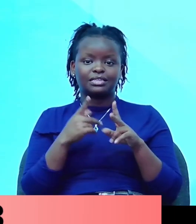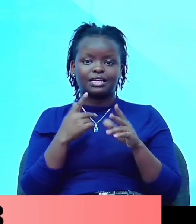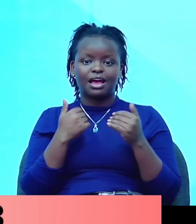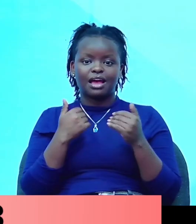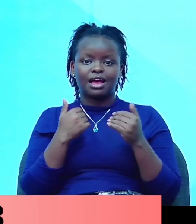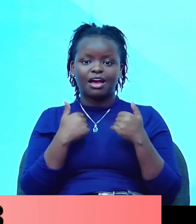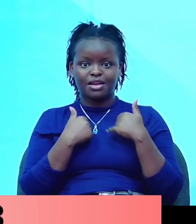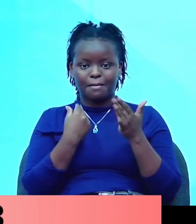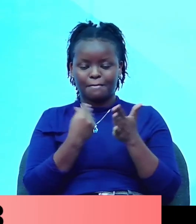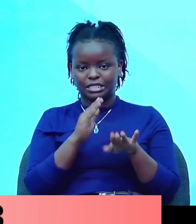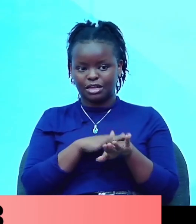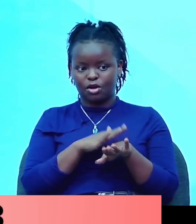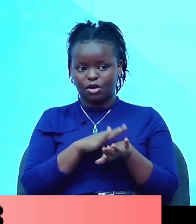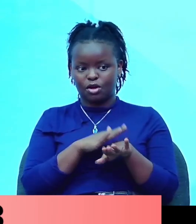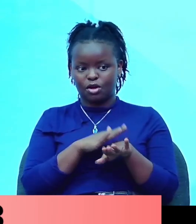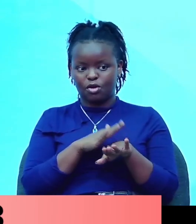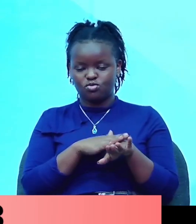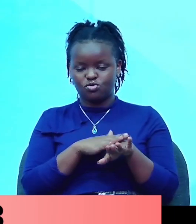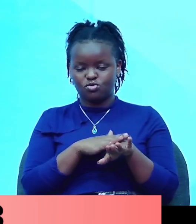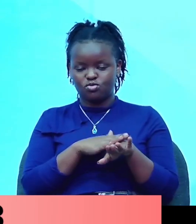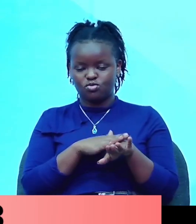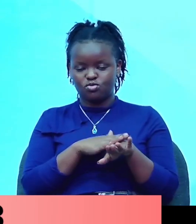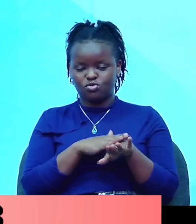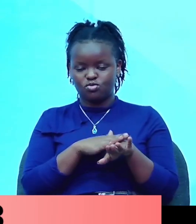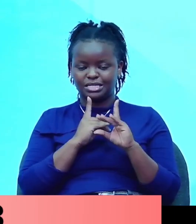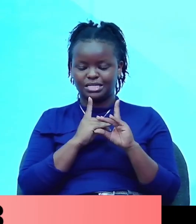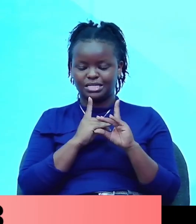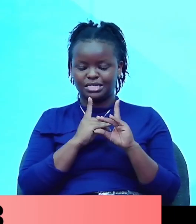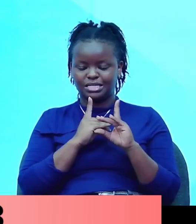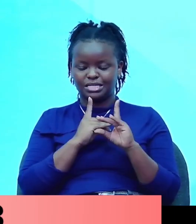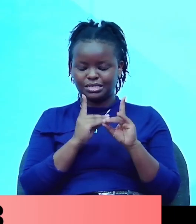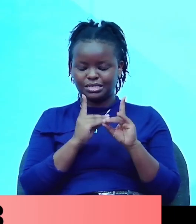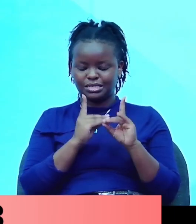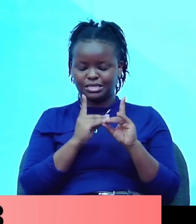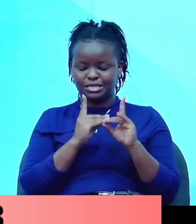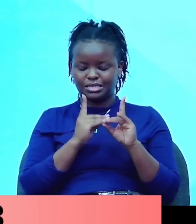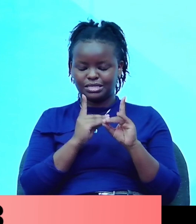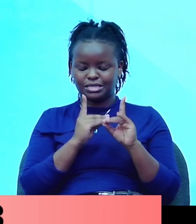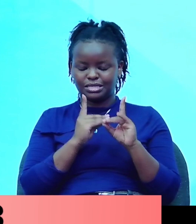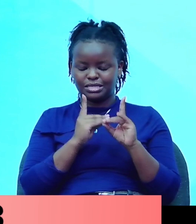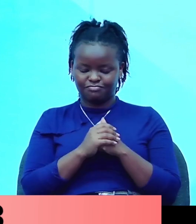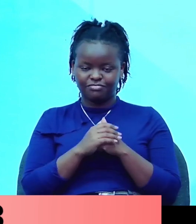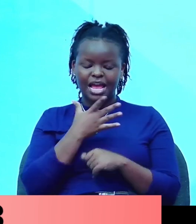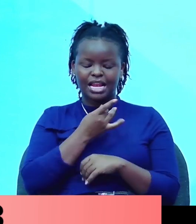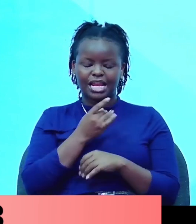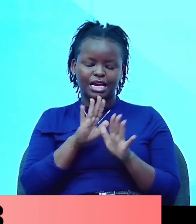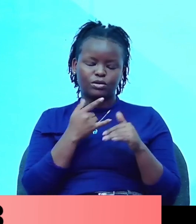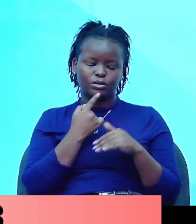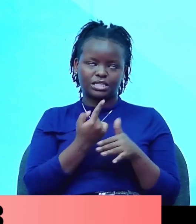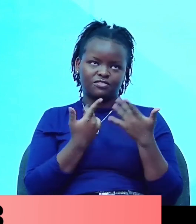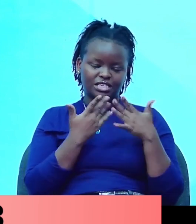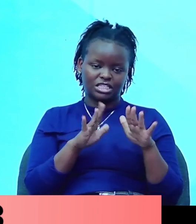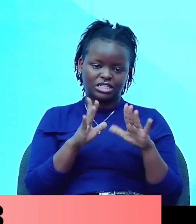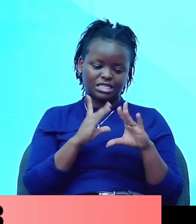Right. And I like the way you put it, just the discipline